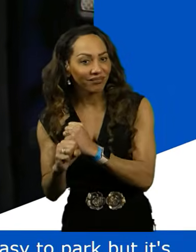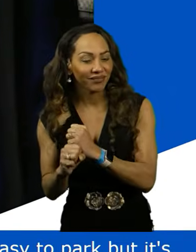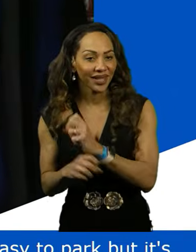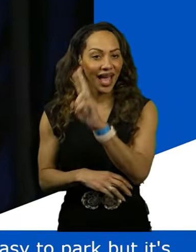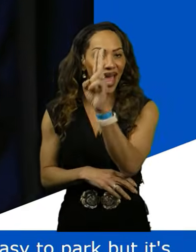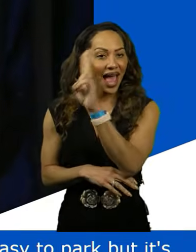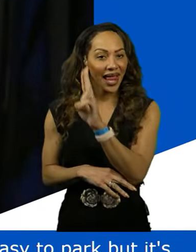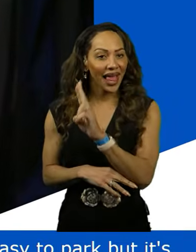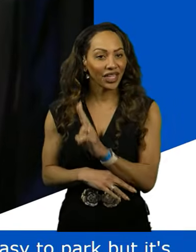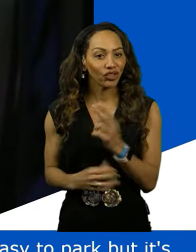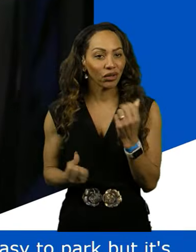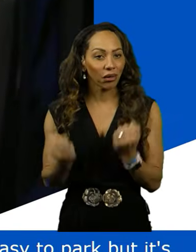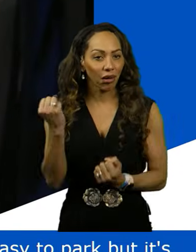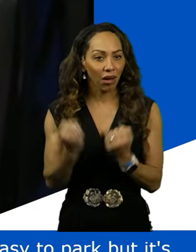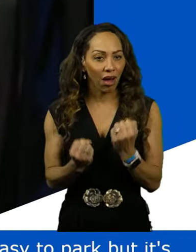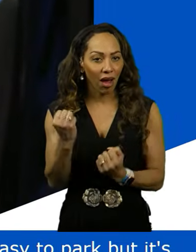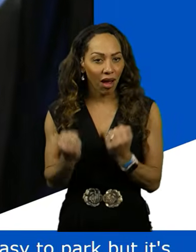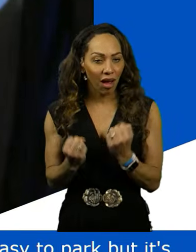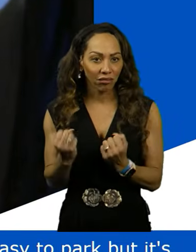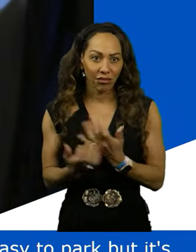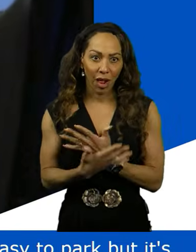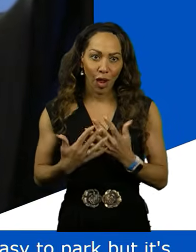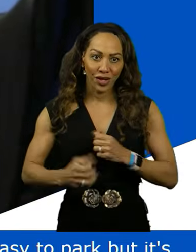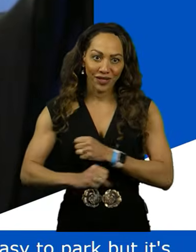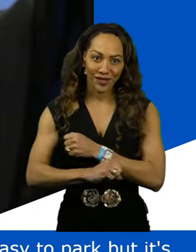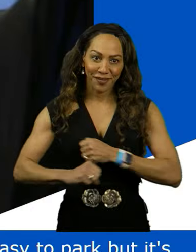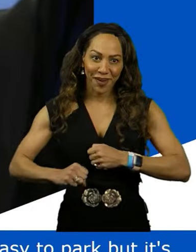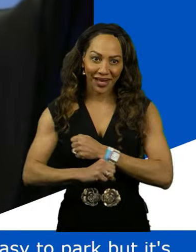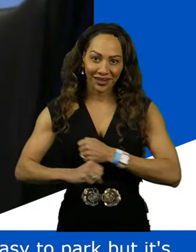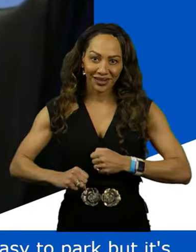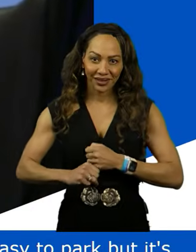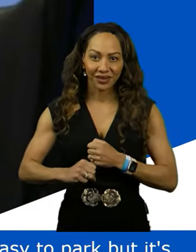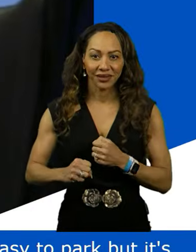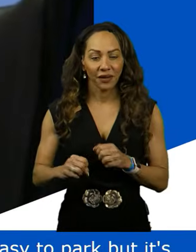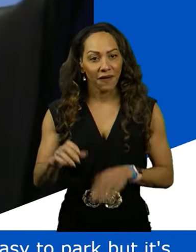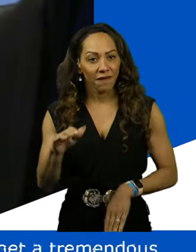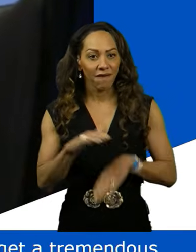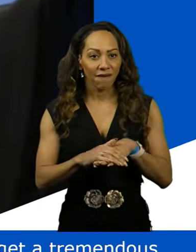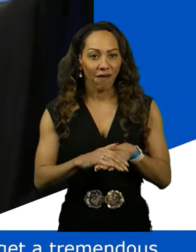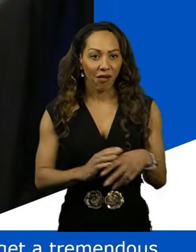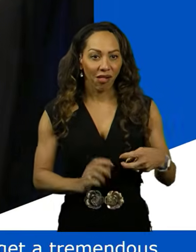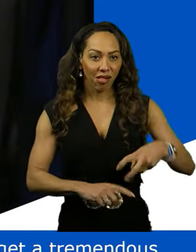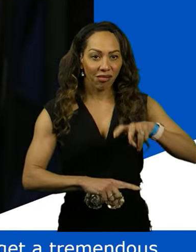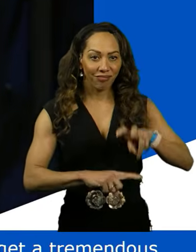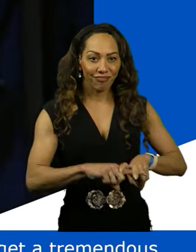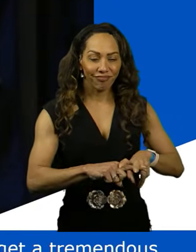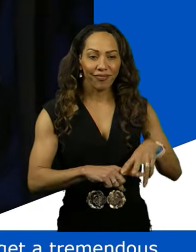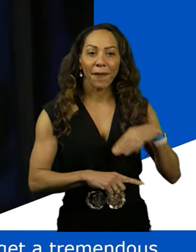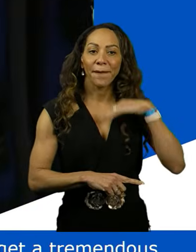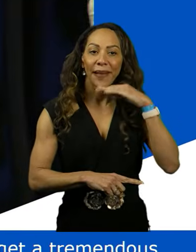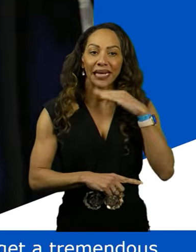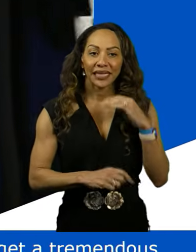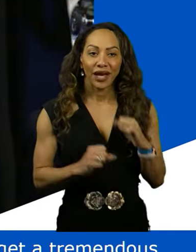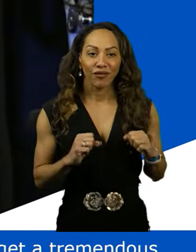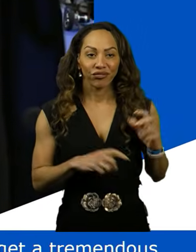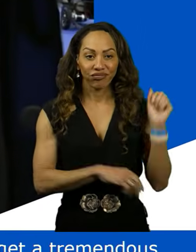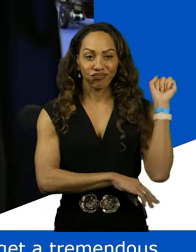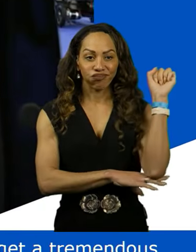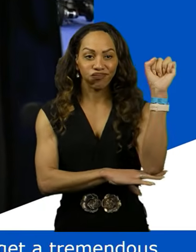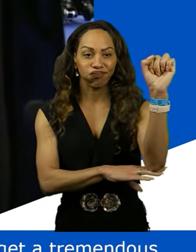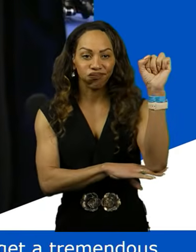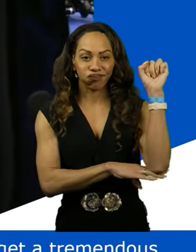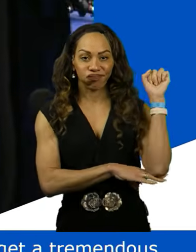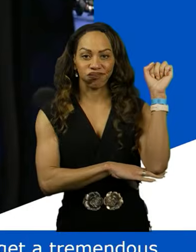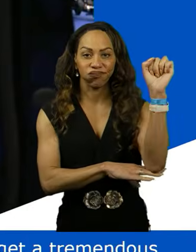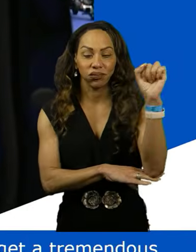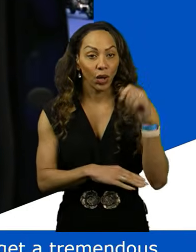a tremendous amount of space inside. You get these full-size seats, plenty of adjustment, plenty of support as well, and